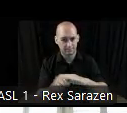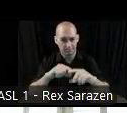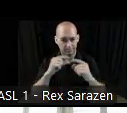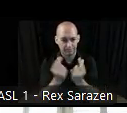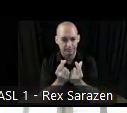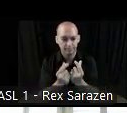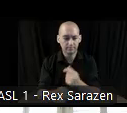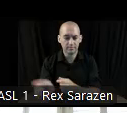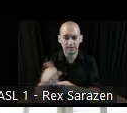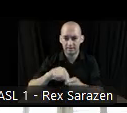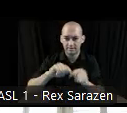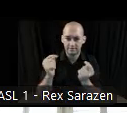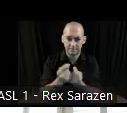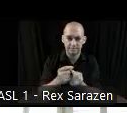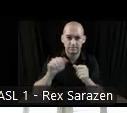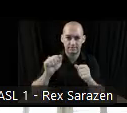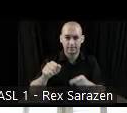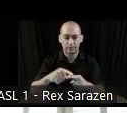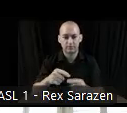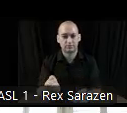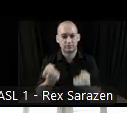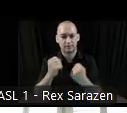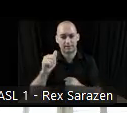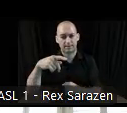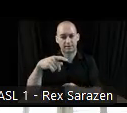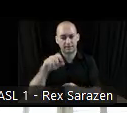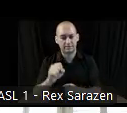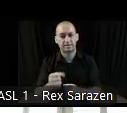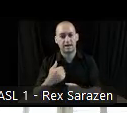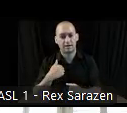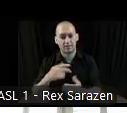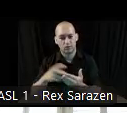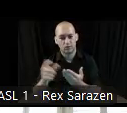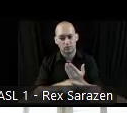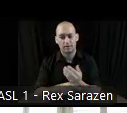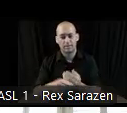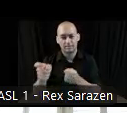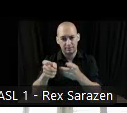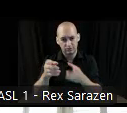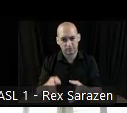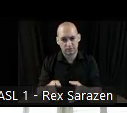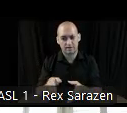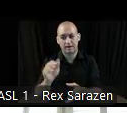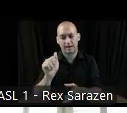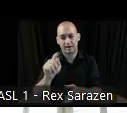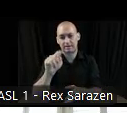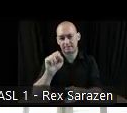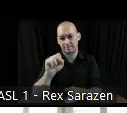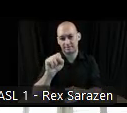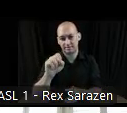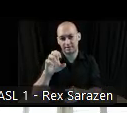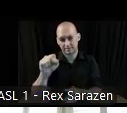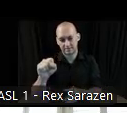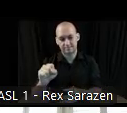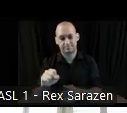Were able to strengthen APS by having a program administrator that's now at CSS, and we'd like to see